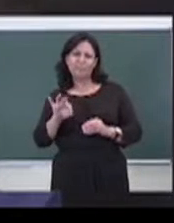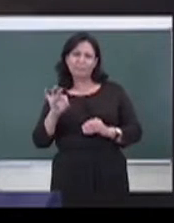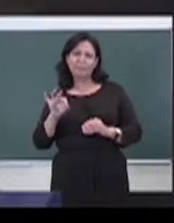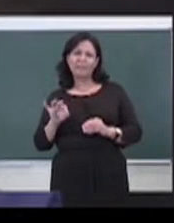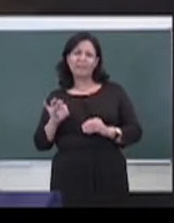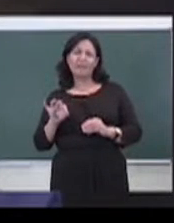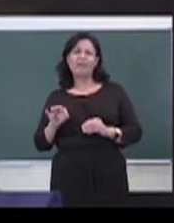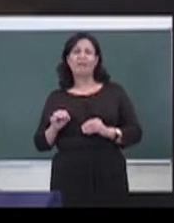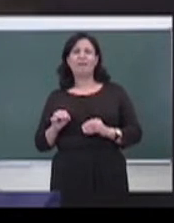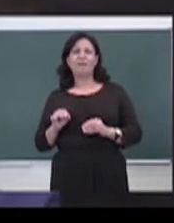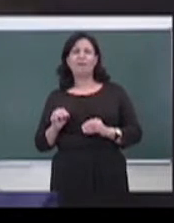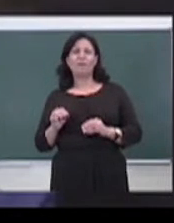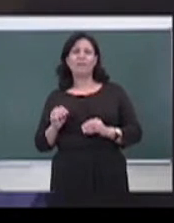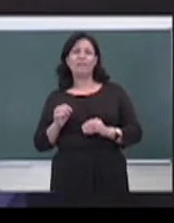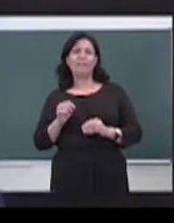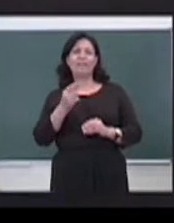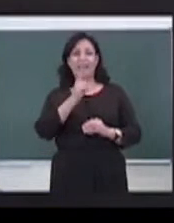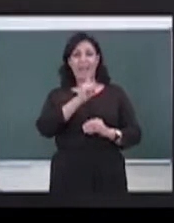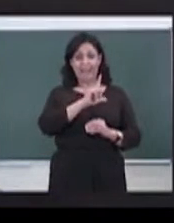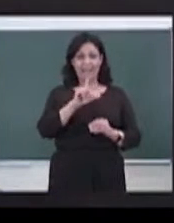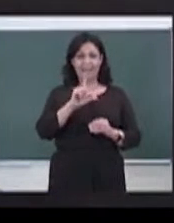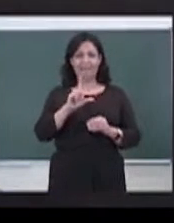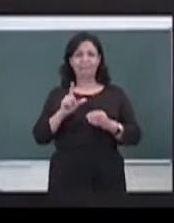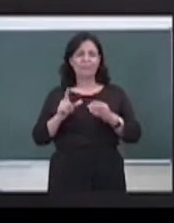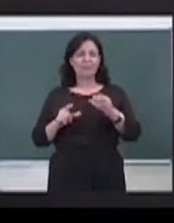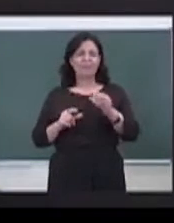the left of the ice cream.